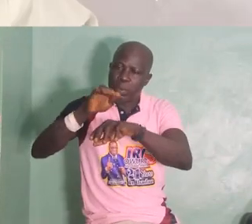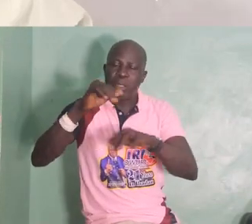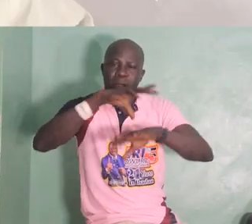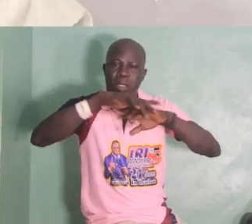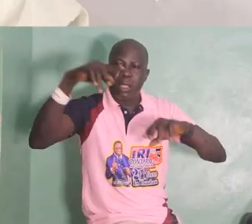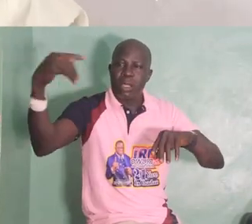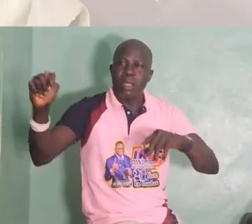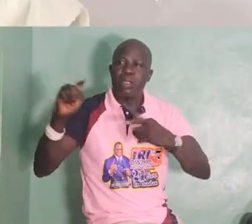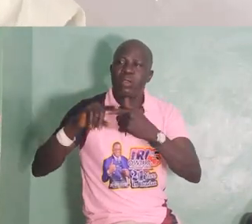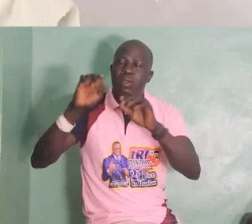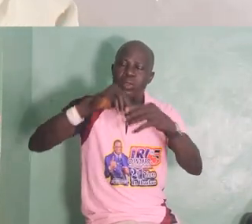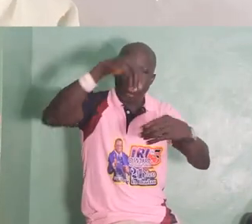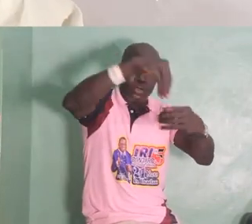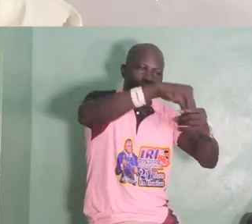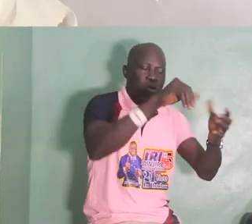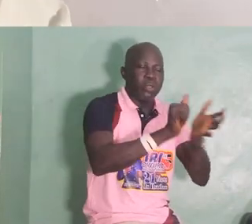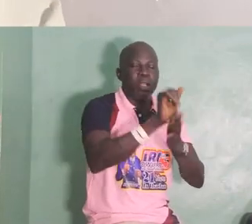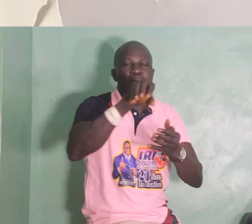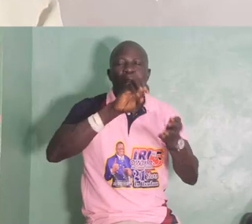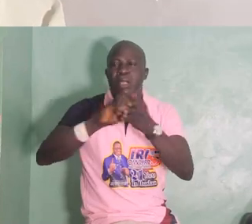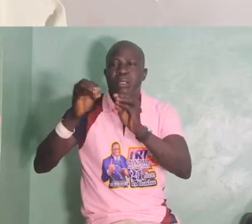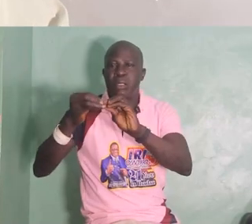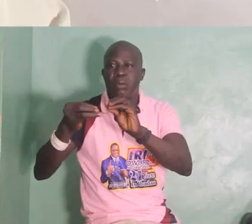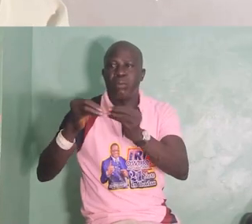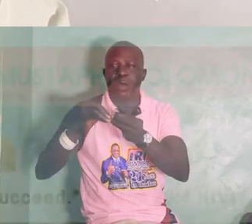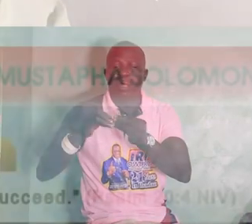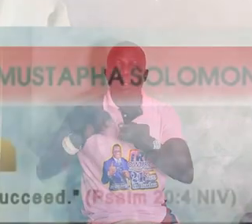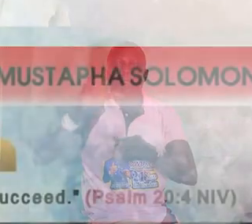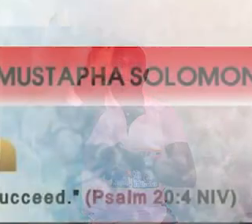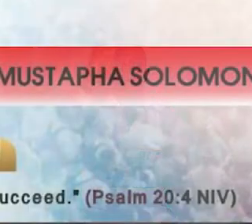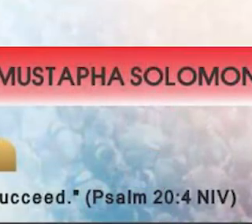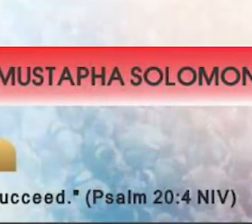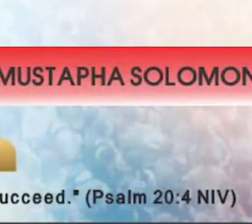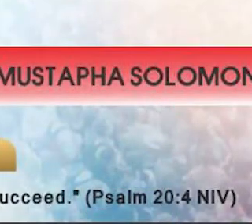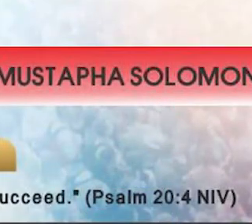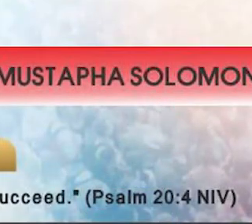so. You want to pay your tithe. O fe so si die. O fe so your seed. Call number is like. Write this account number.